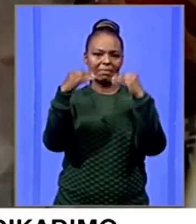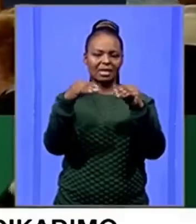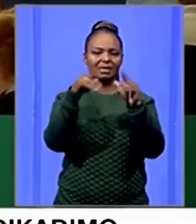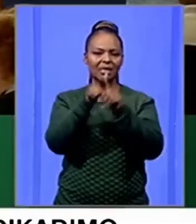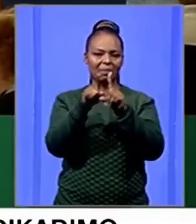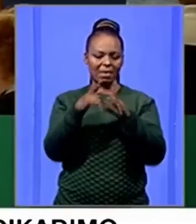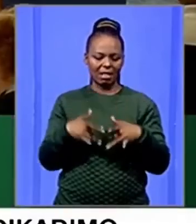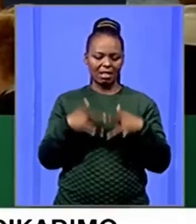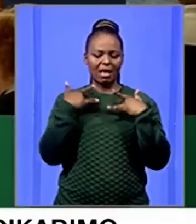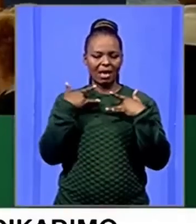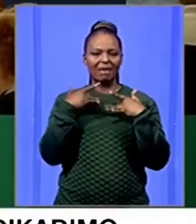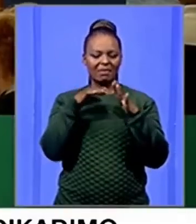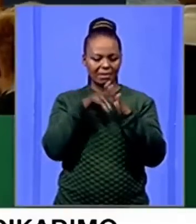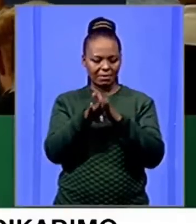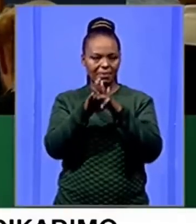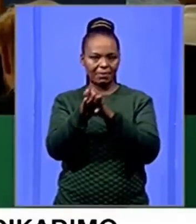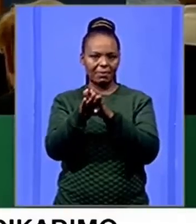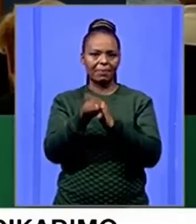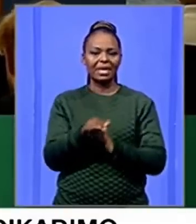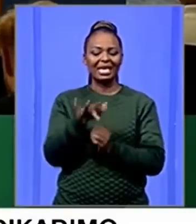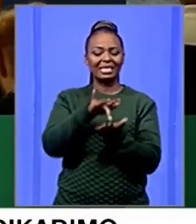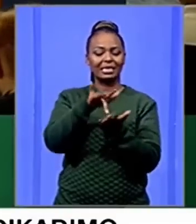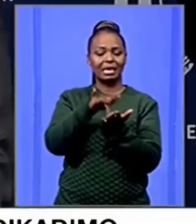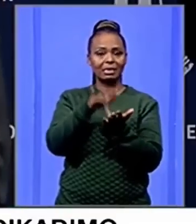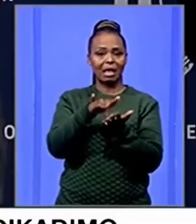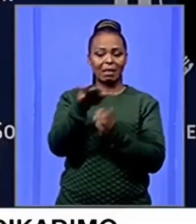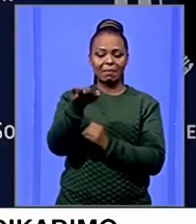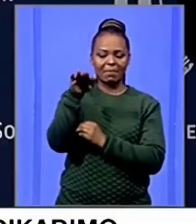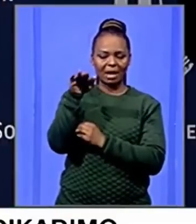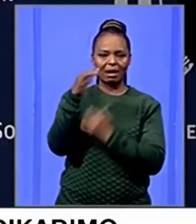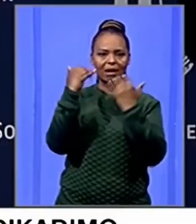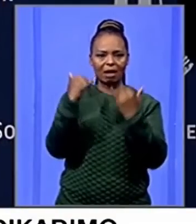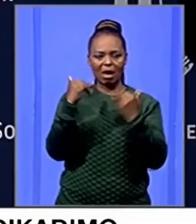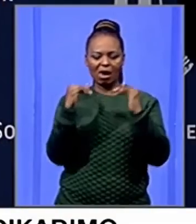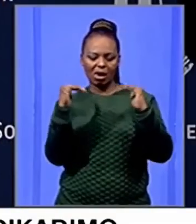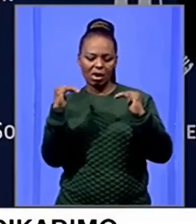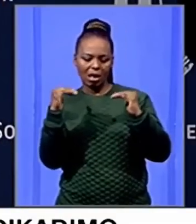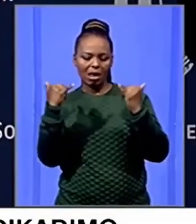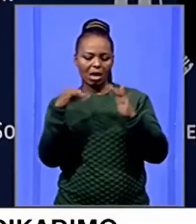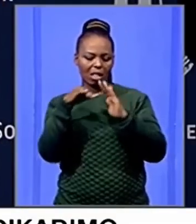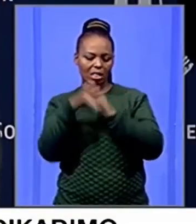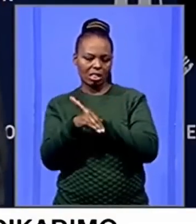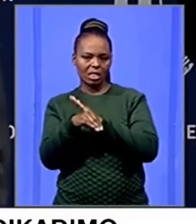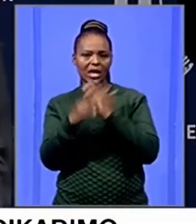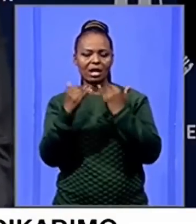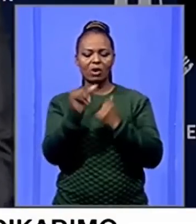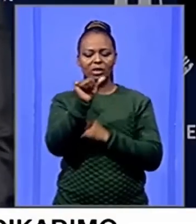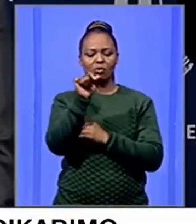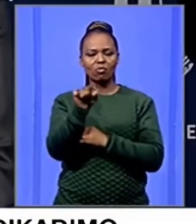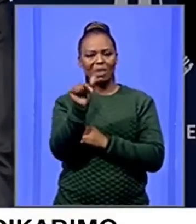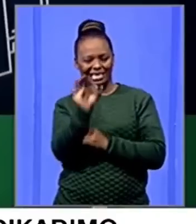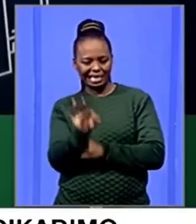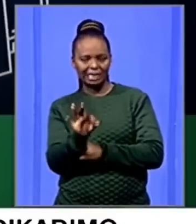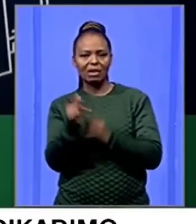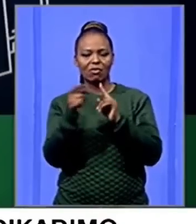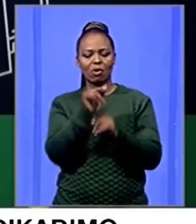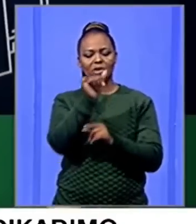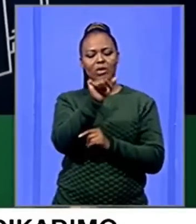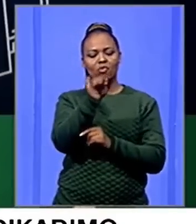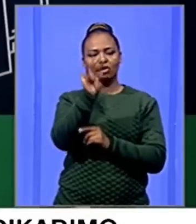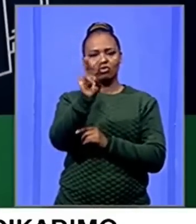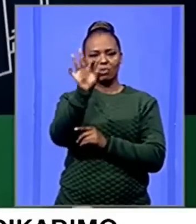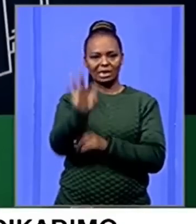botshelo. Central Bank e dirile tshekatsheko ya go ya tlase ga inflation monongwaga go 6% go tswa go